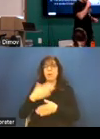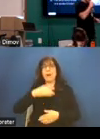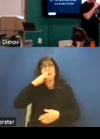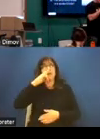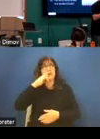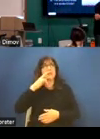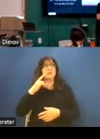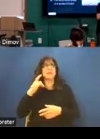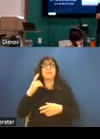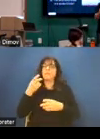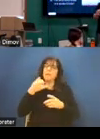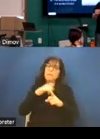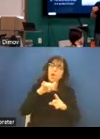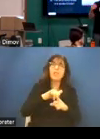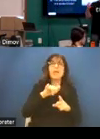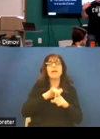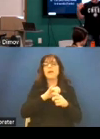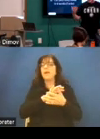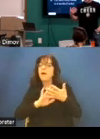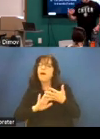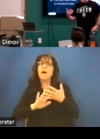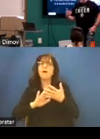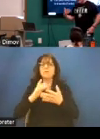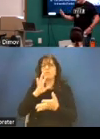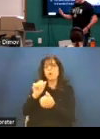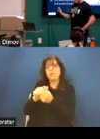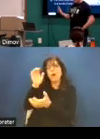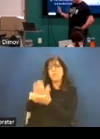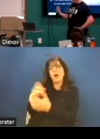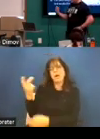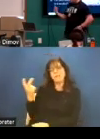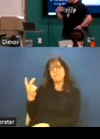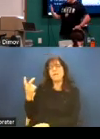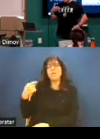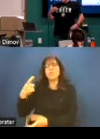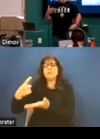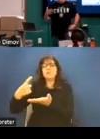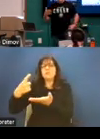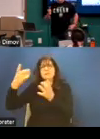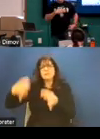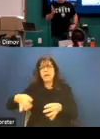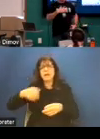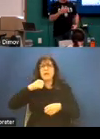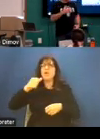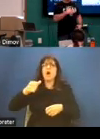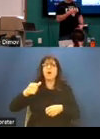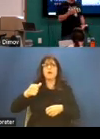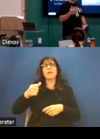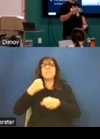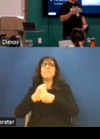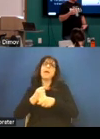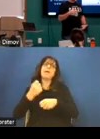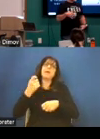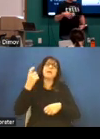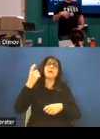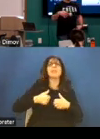through a lot. They've been bullied, they've had a lot of stuff. And talking with my wife, we kind of decided we're not gonna sugarcoat life for them,